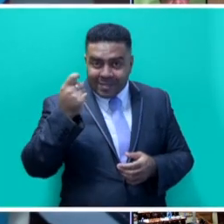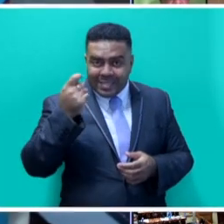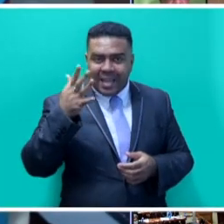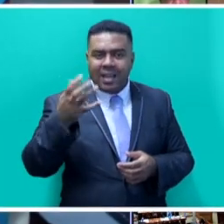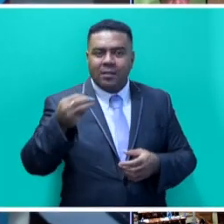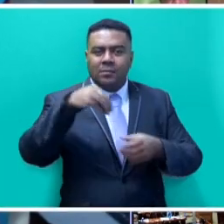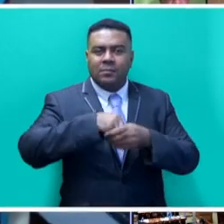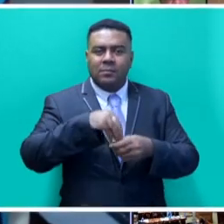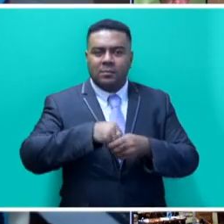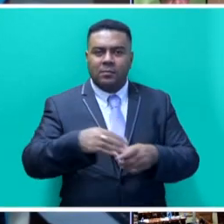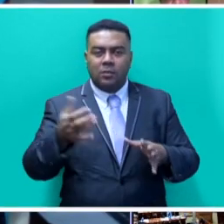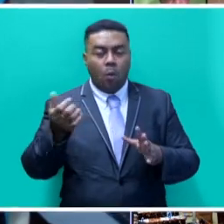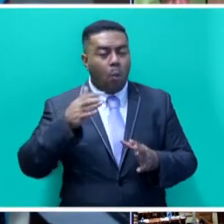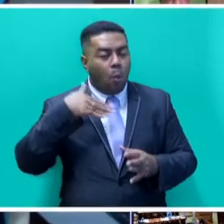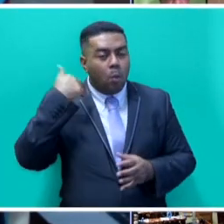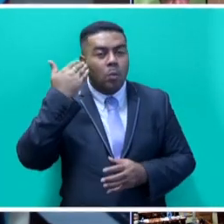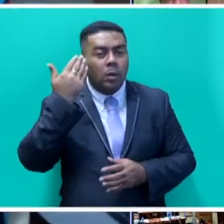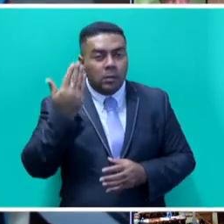is always